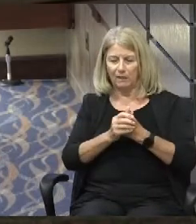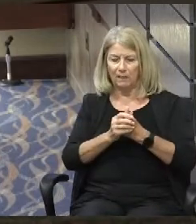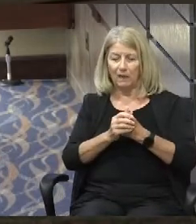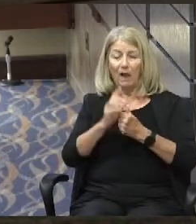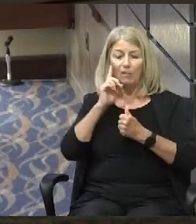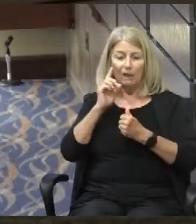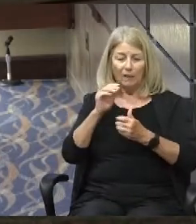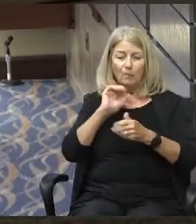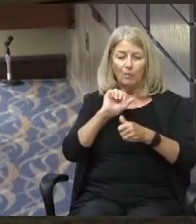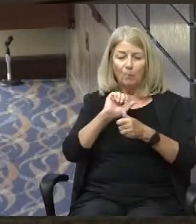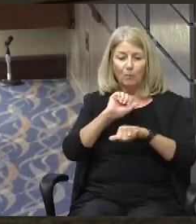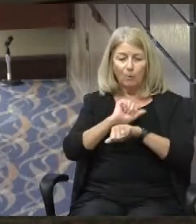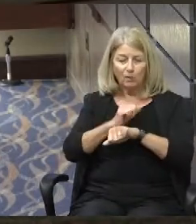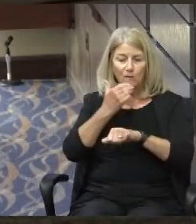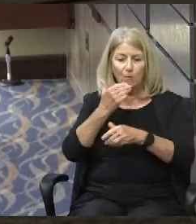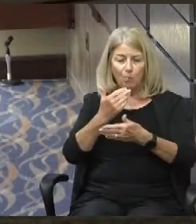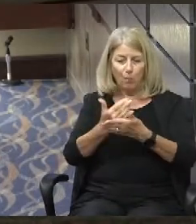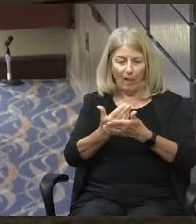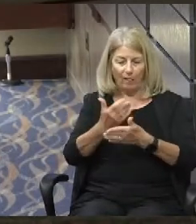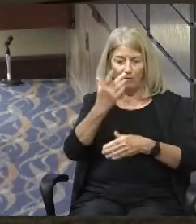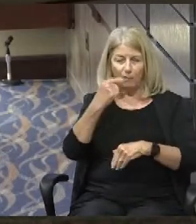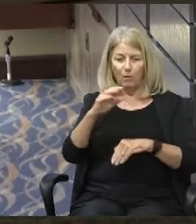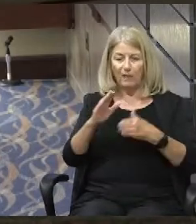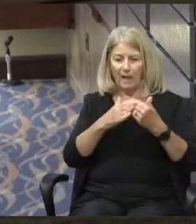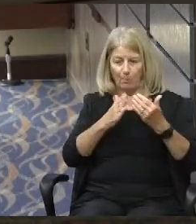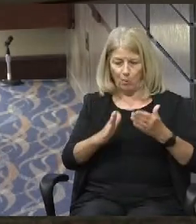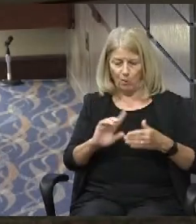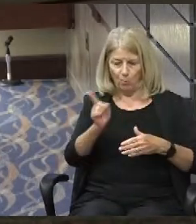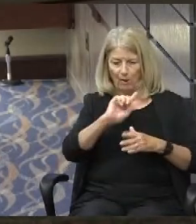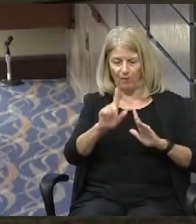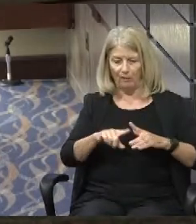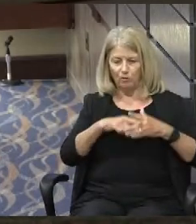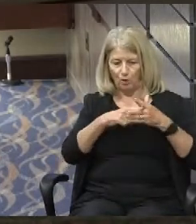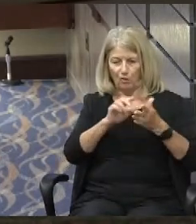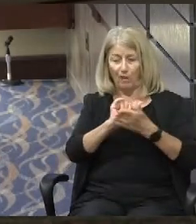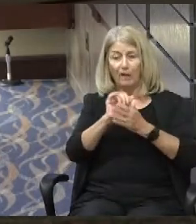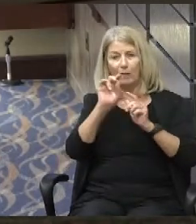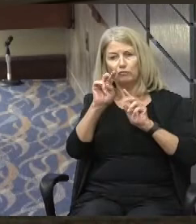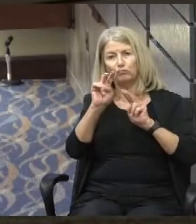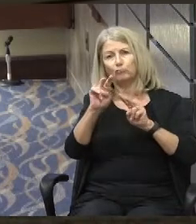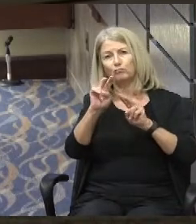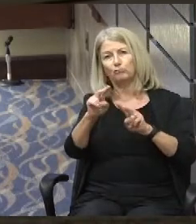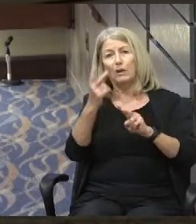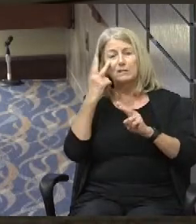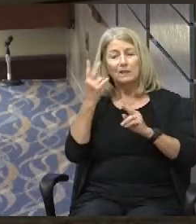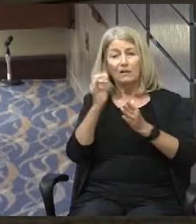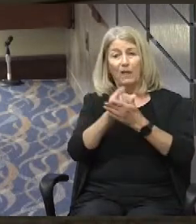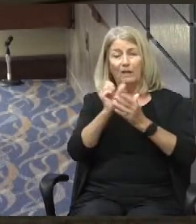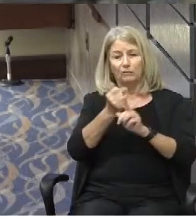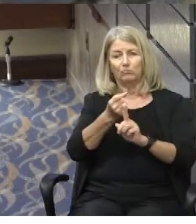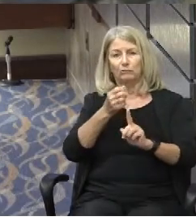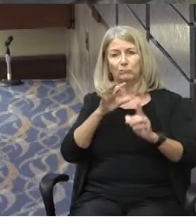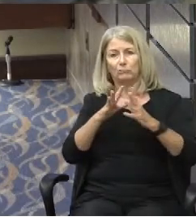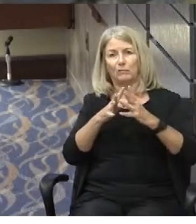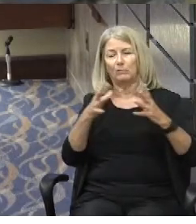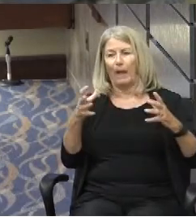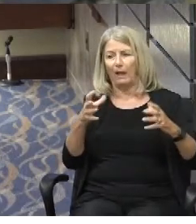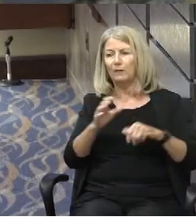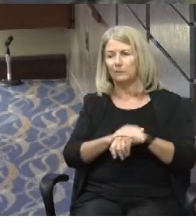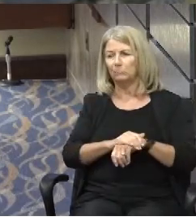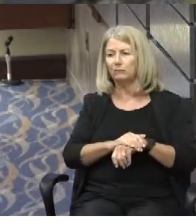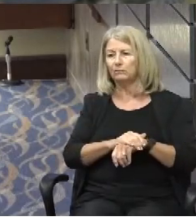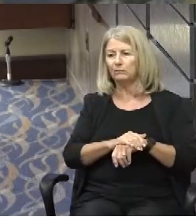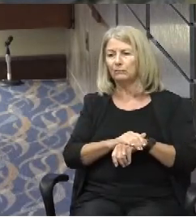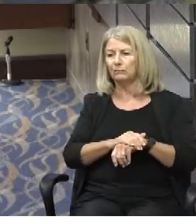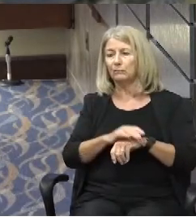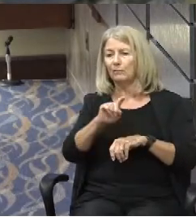worked well for the neighborhoods where it's been piloted, and looking forward to seeing this expand in the city. The only thing that I might